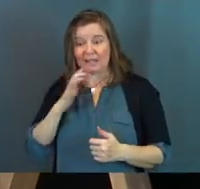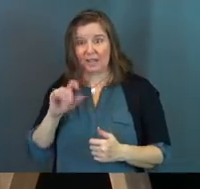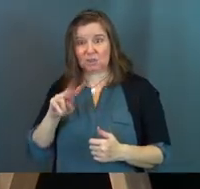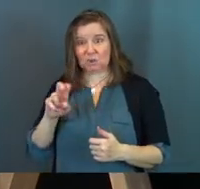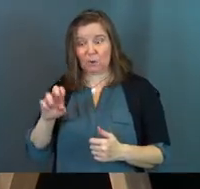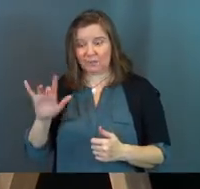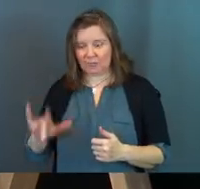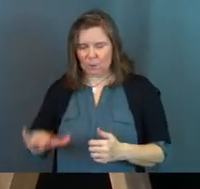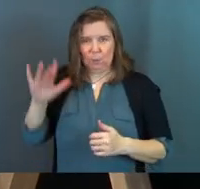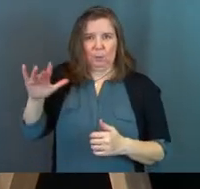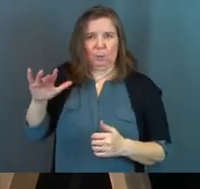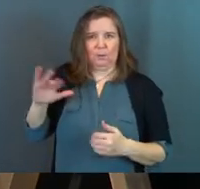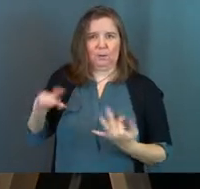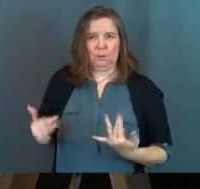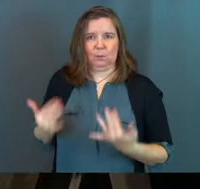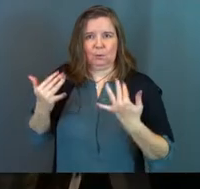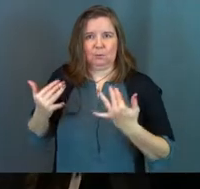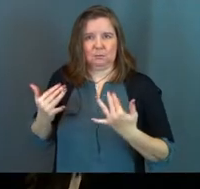it burns.